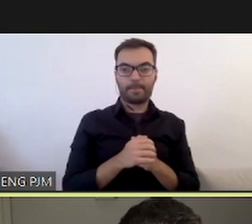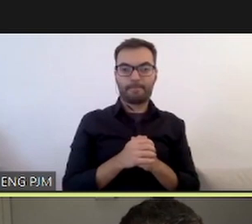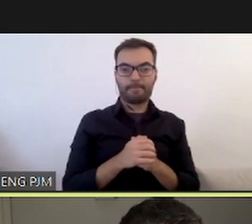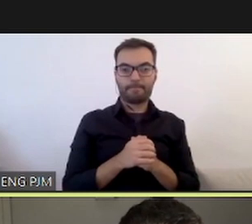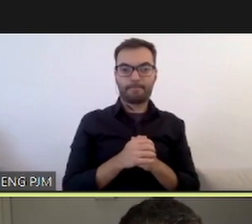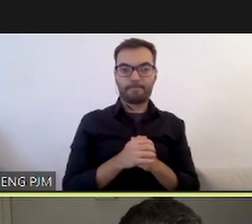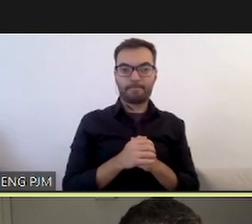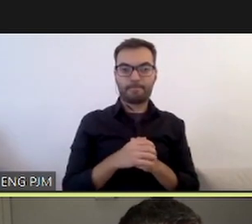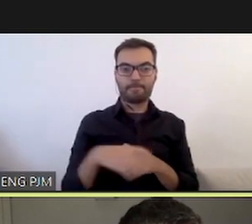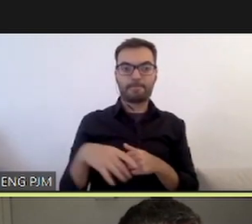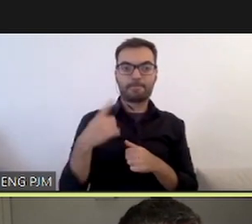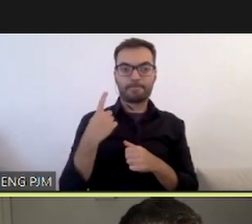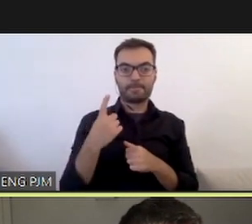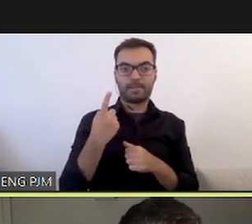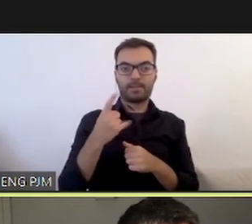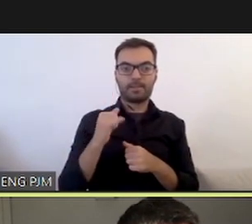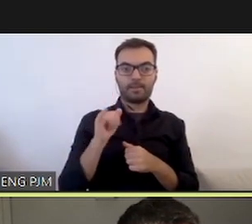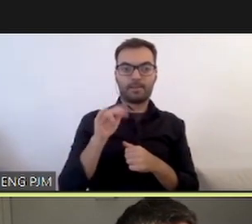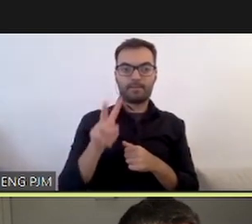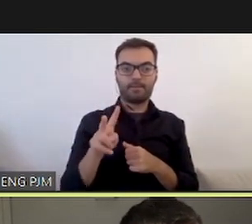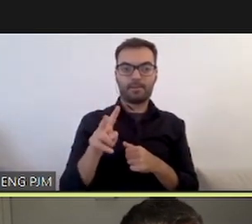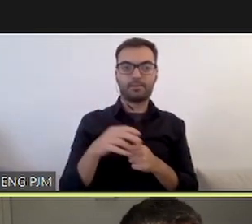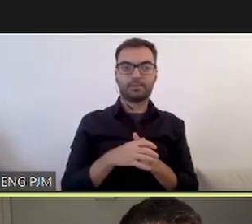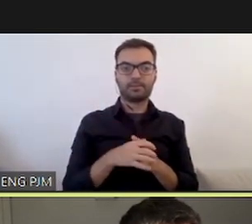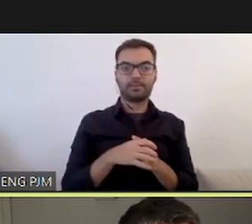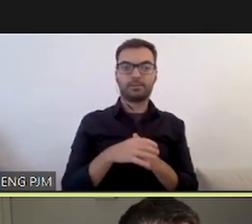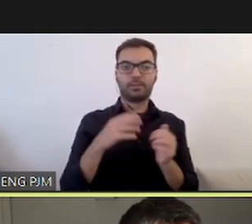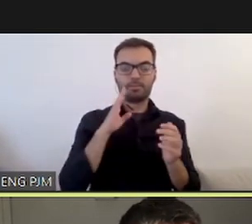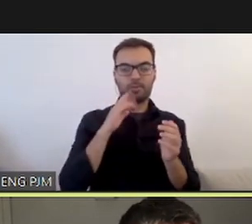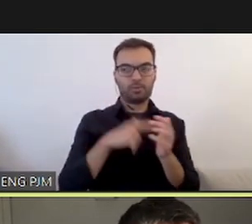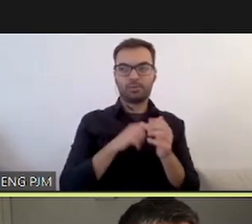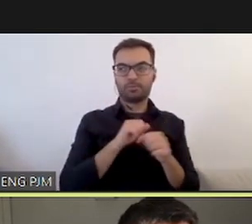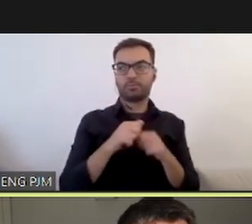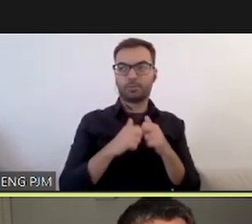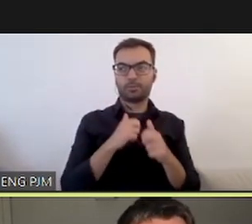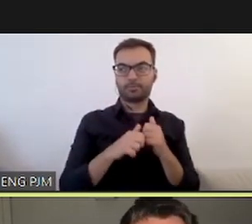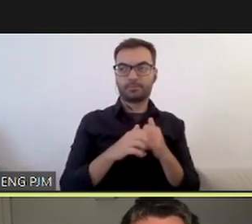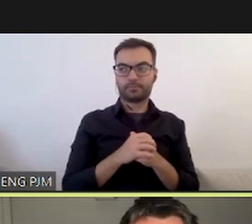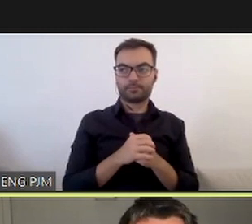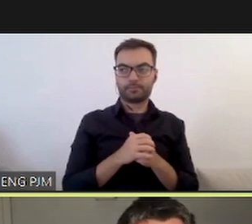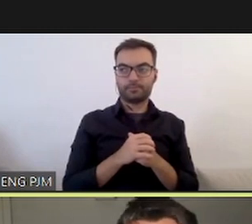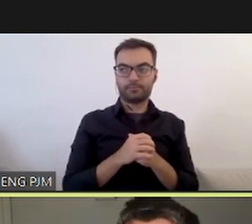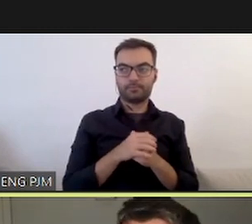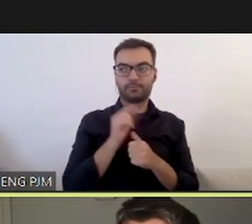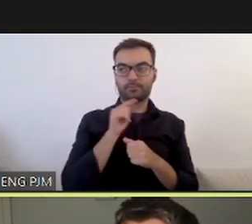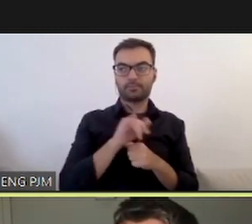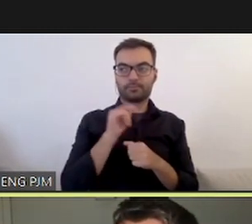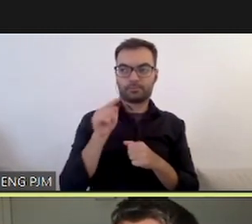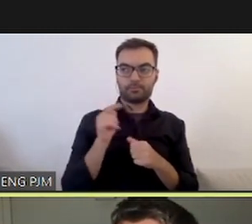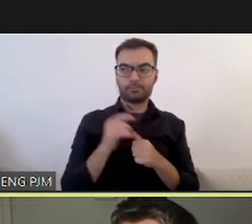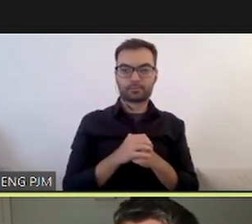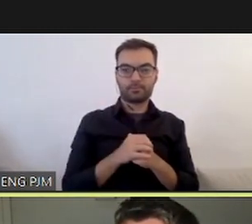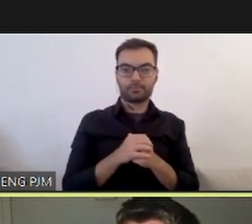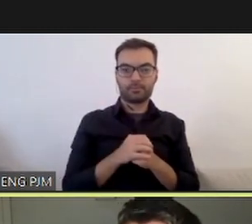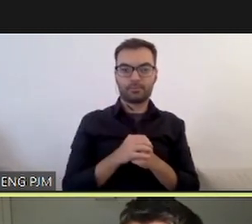div element. And perhaps this is the issue because it's listed this and this, and this